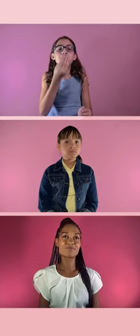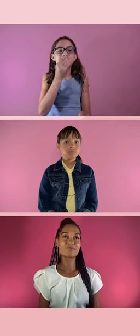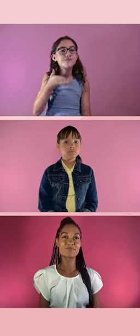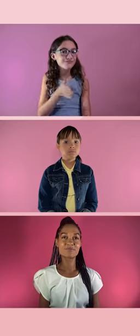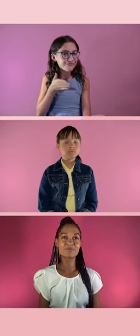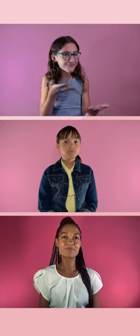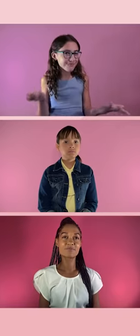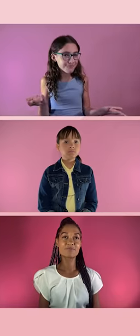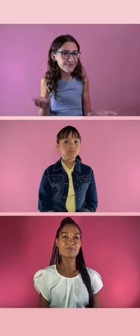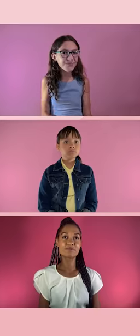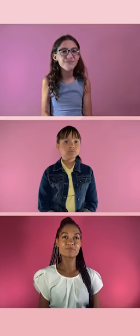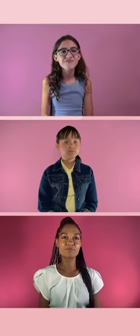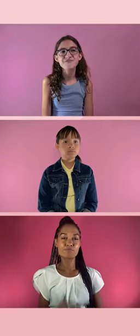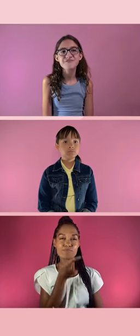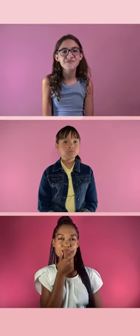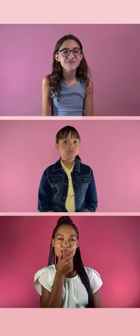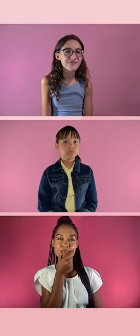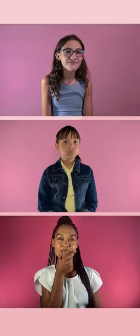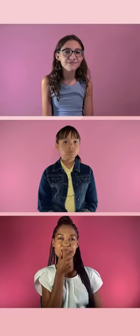curious, what's your favorite meal to cook?